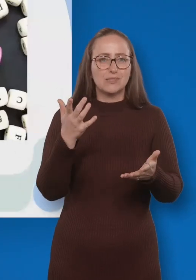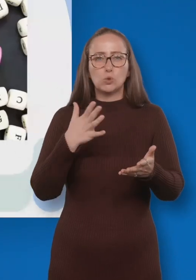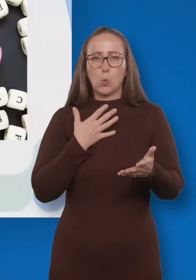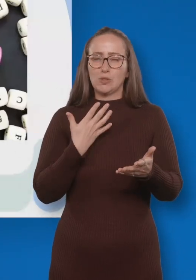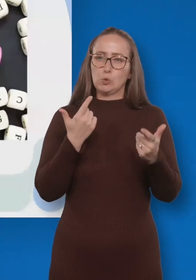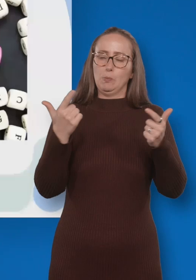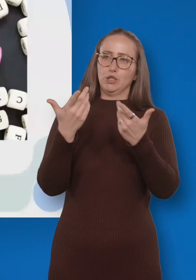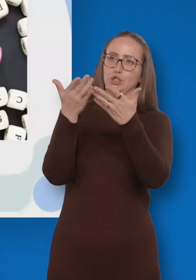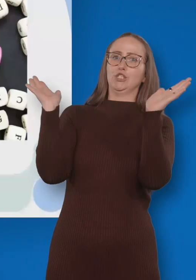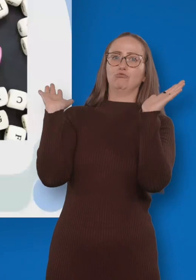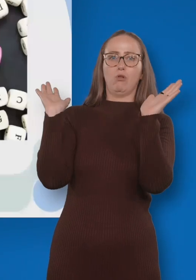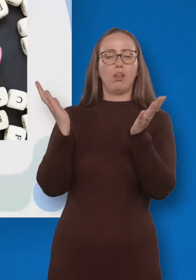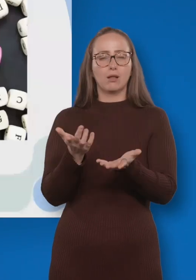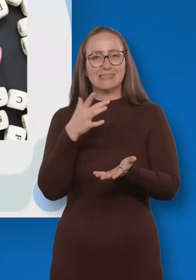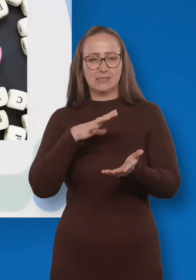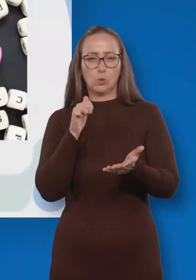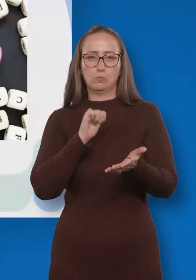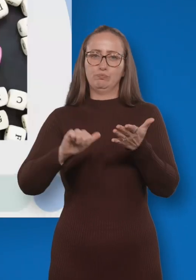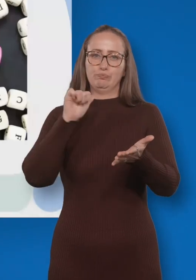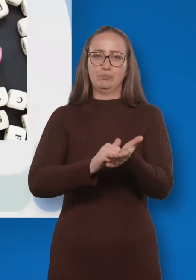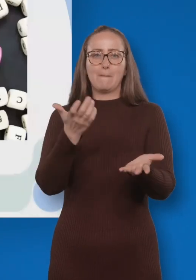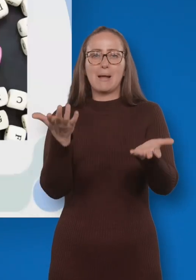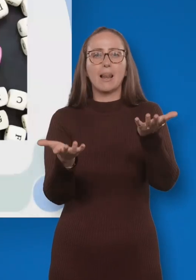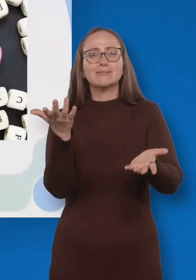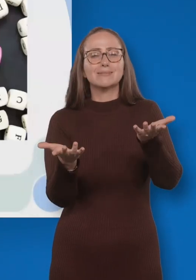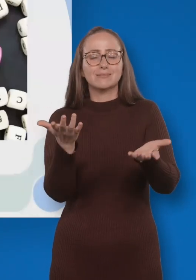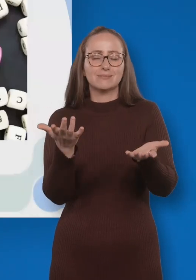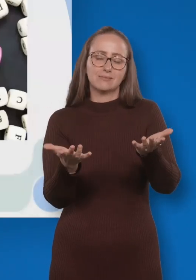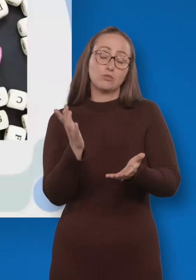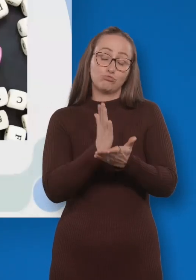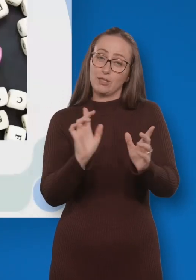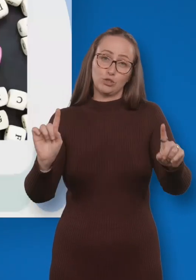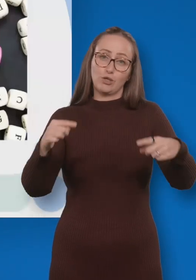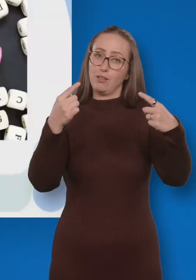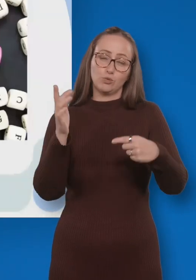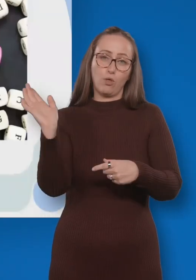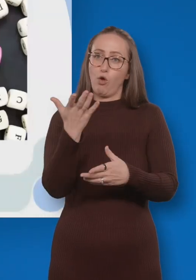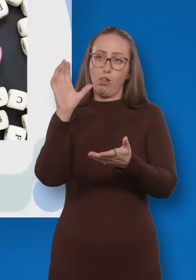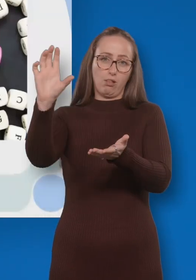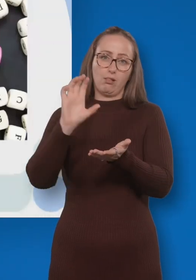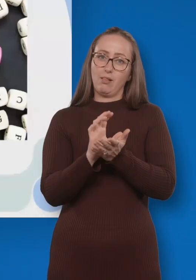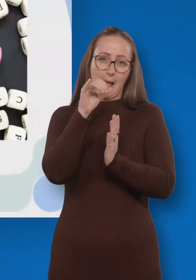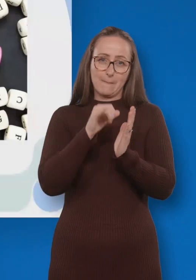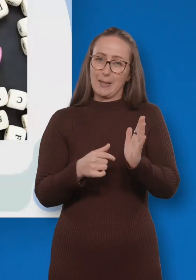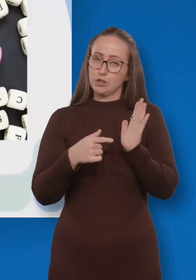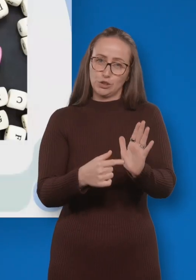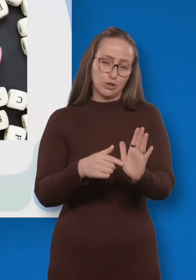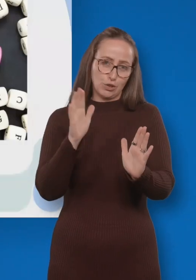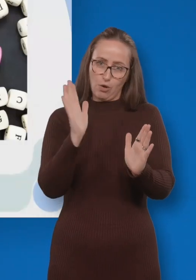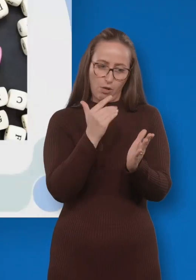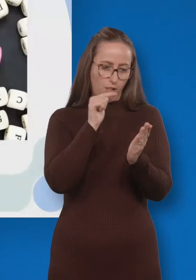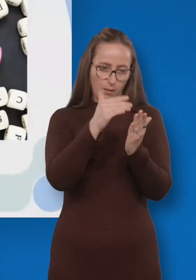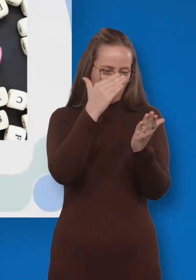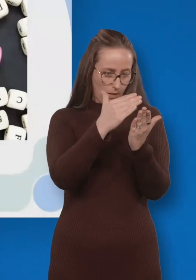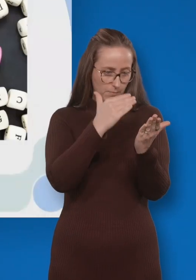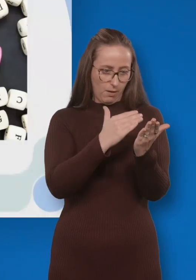vague. So it's trying to find a balance in there somewhere. And I think that's a challenge with all grant applications, regardless. Every section of a grant